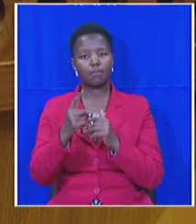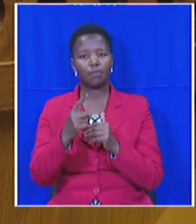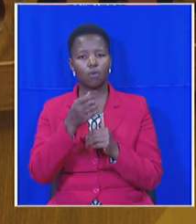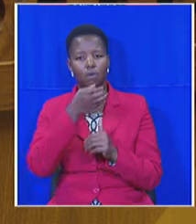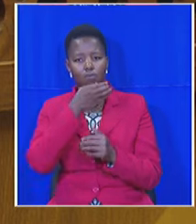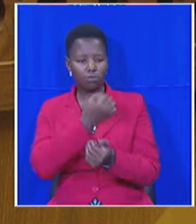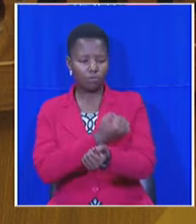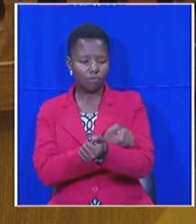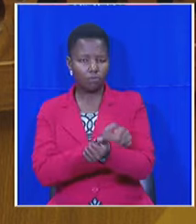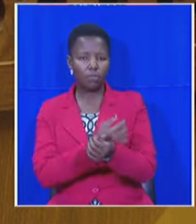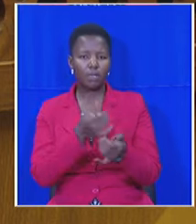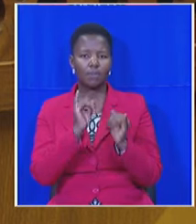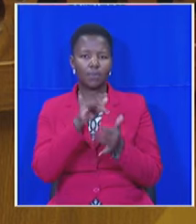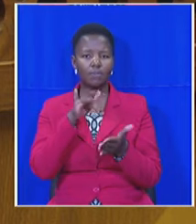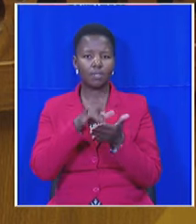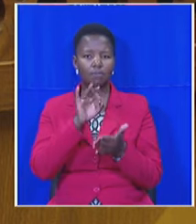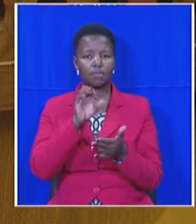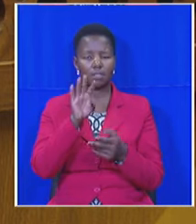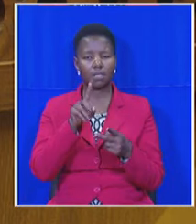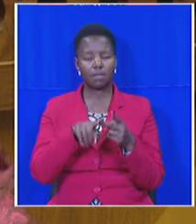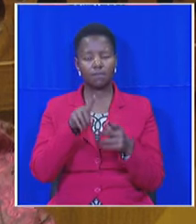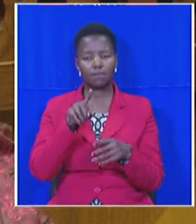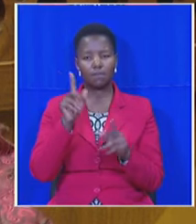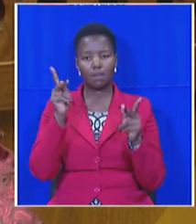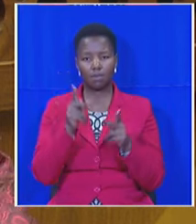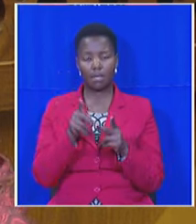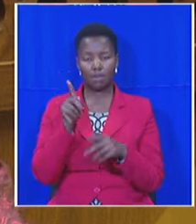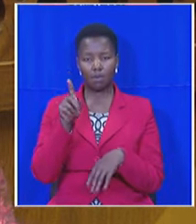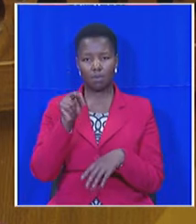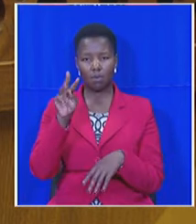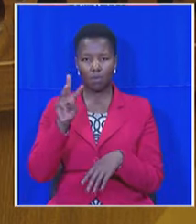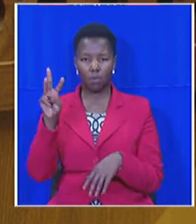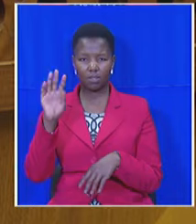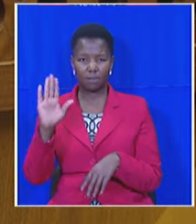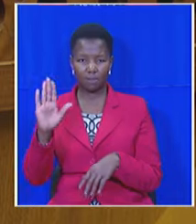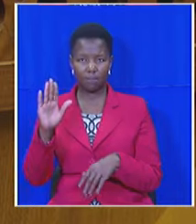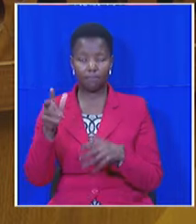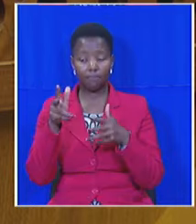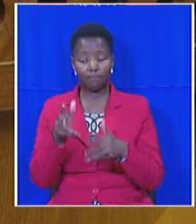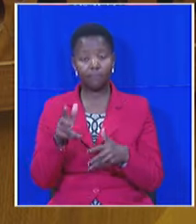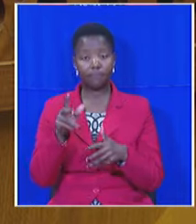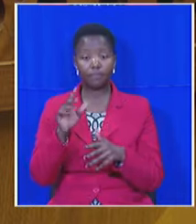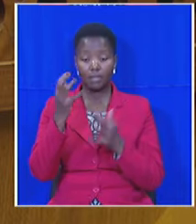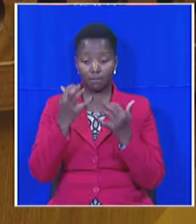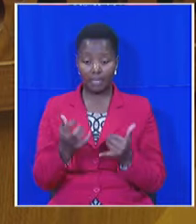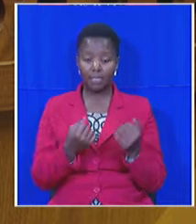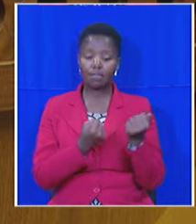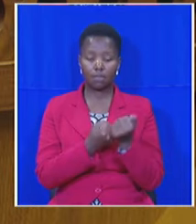Northern Cape, Free State, Western Cape, and Northwest. It is a rational thing to support the budget, and we